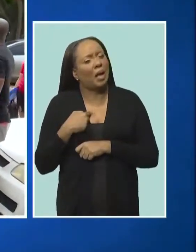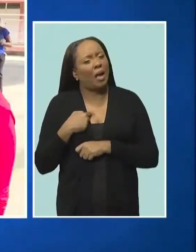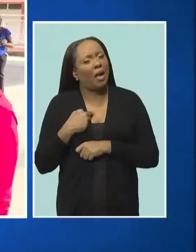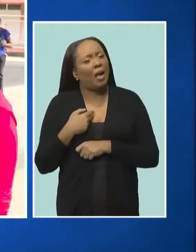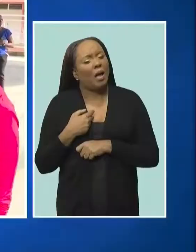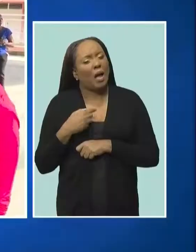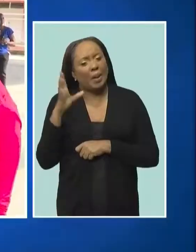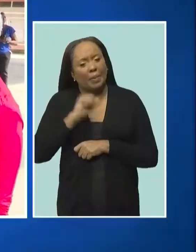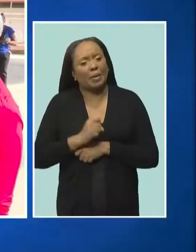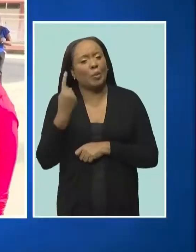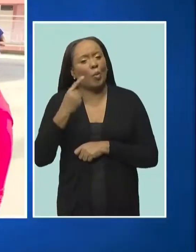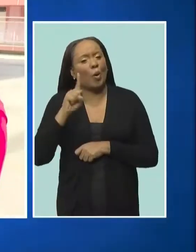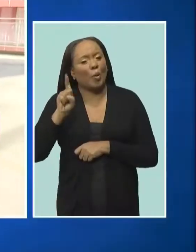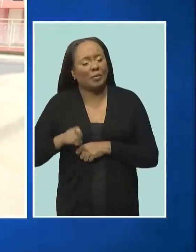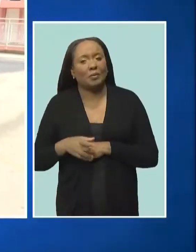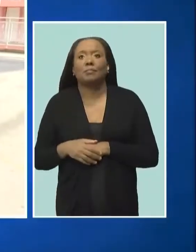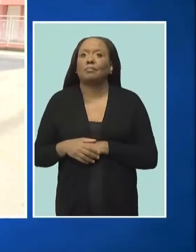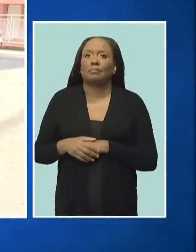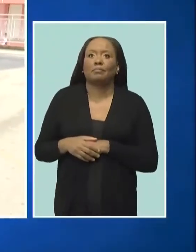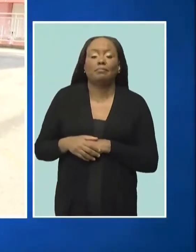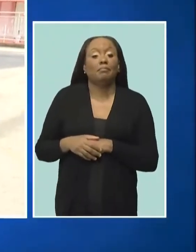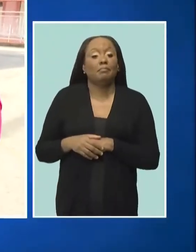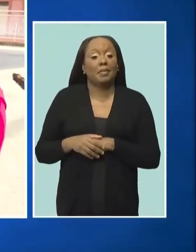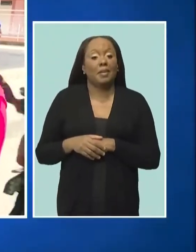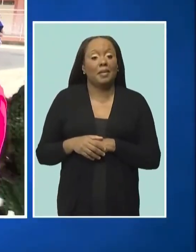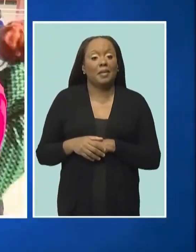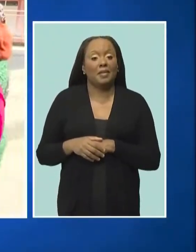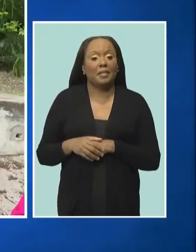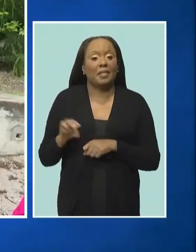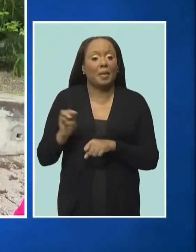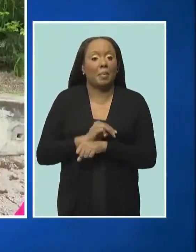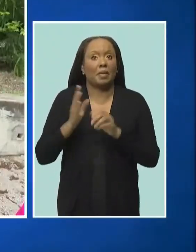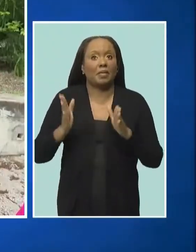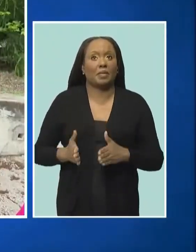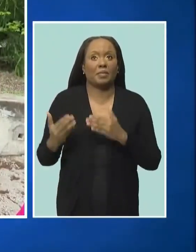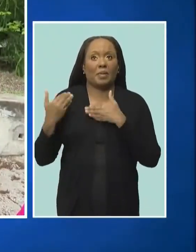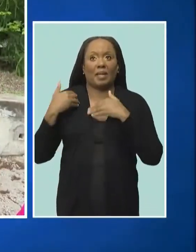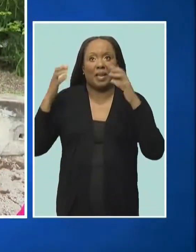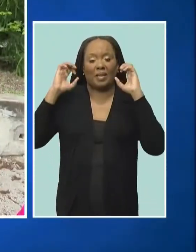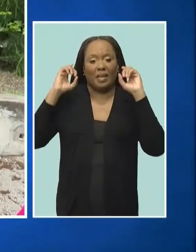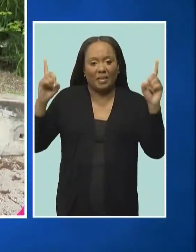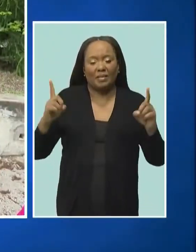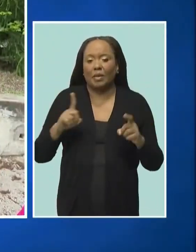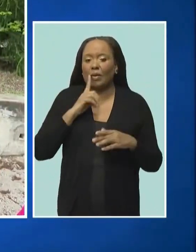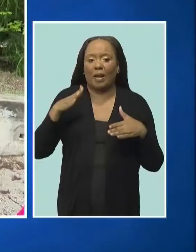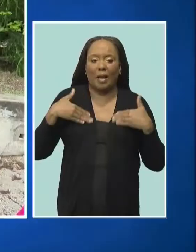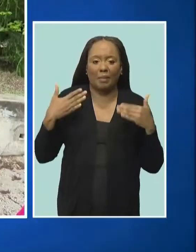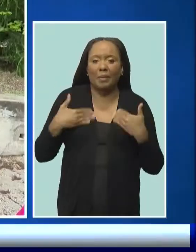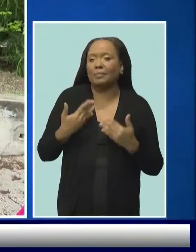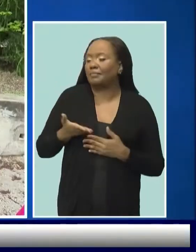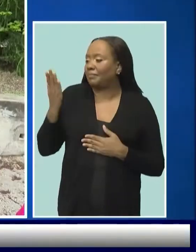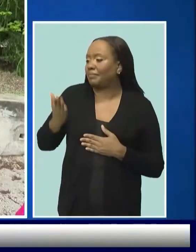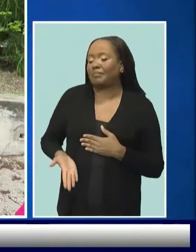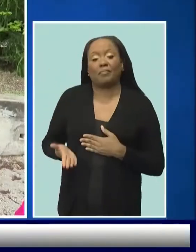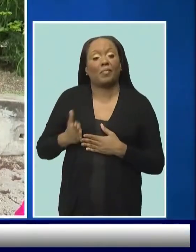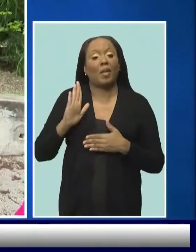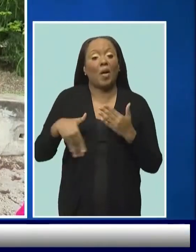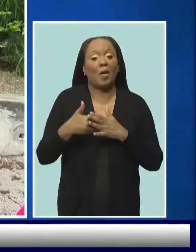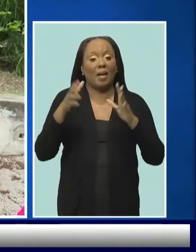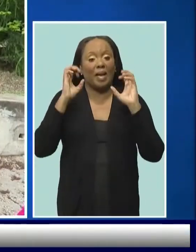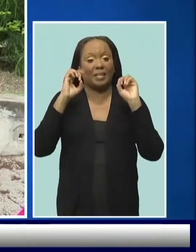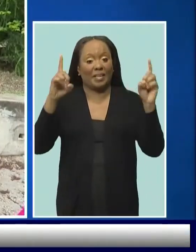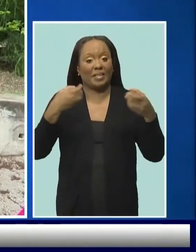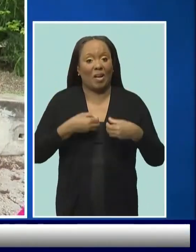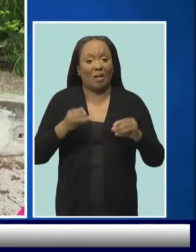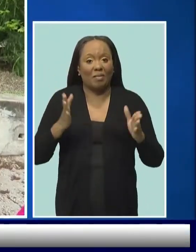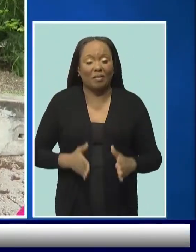including Minister K. McConney, are also happy with how the day unfolded. We have deployed senior education officers and education officers to